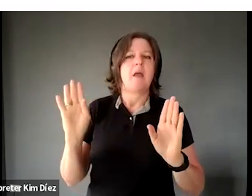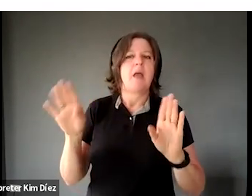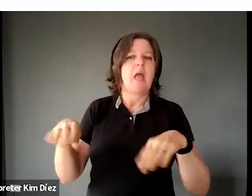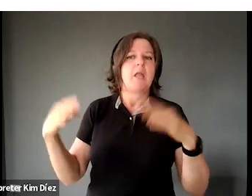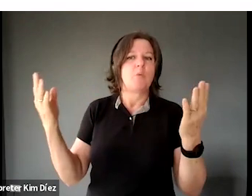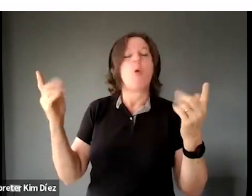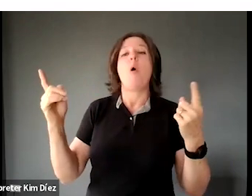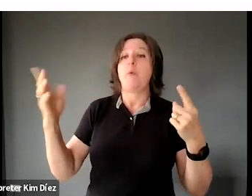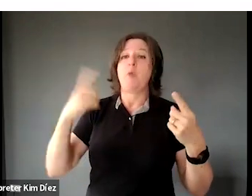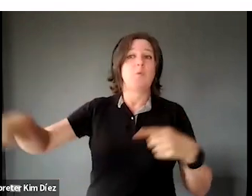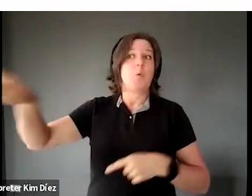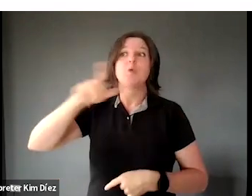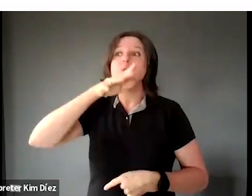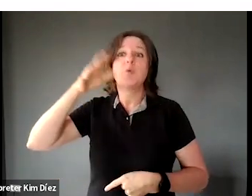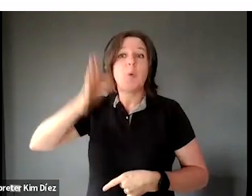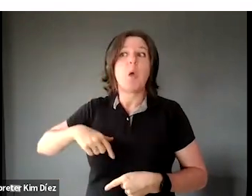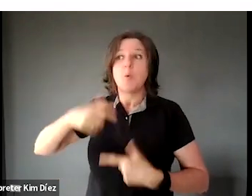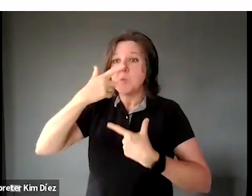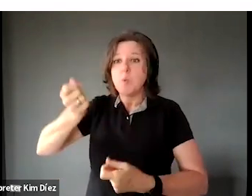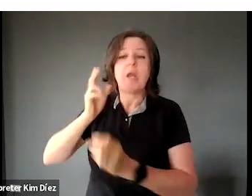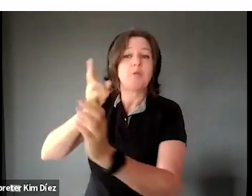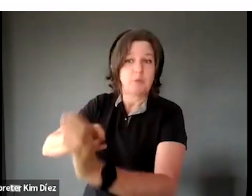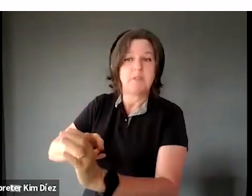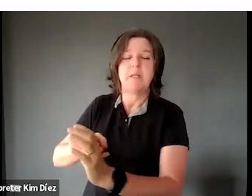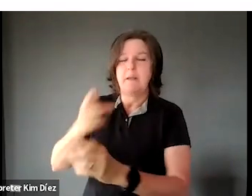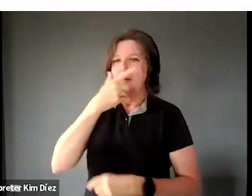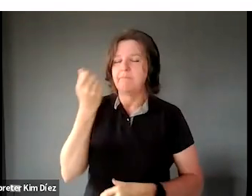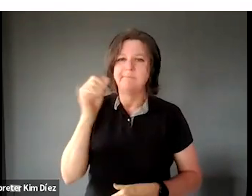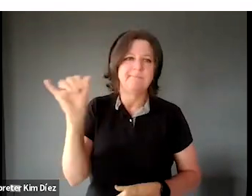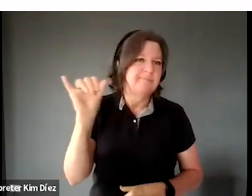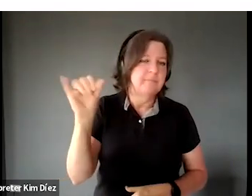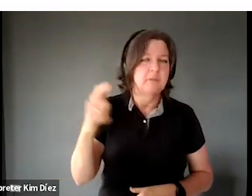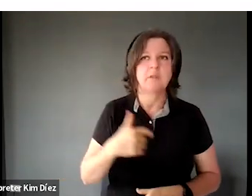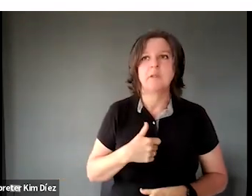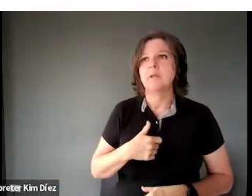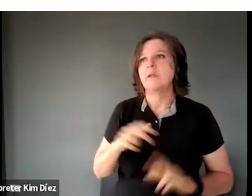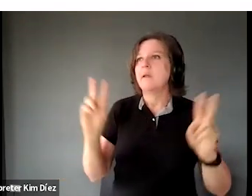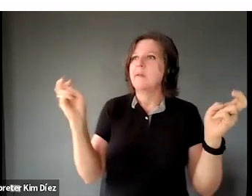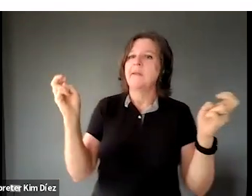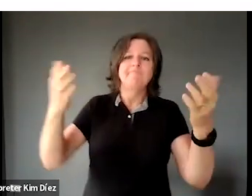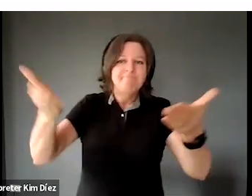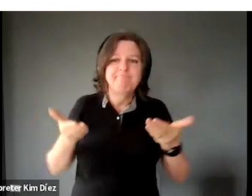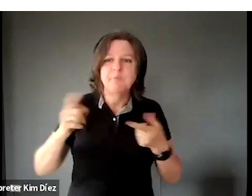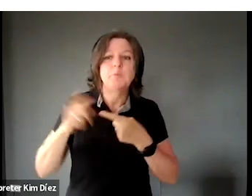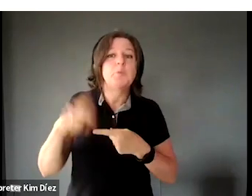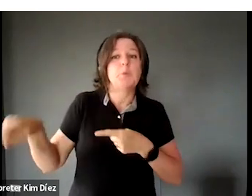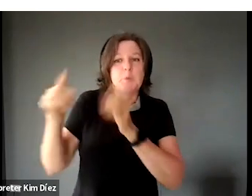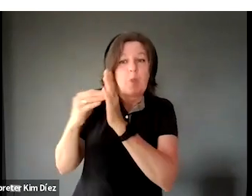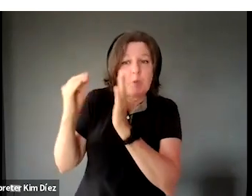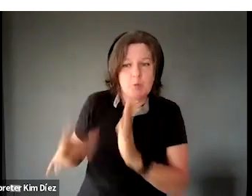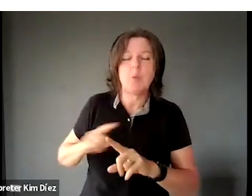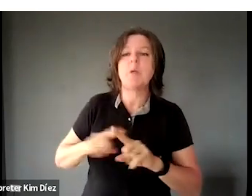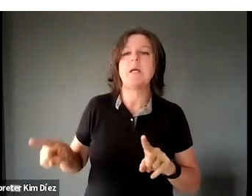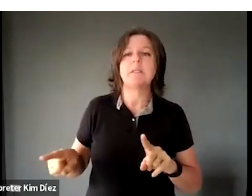research today and to open the door to farmers that want to be part of this study. We